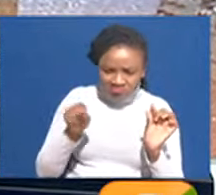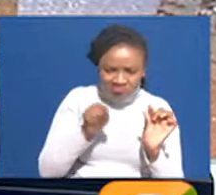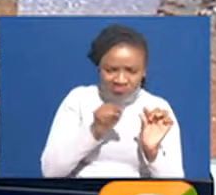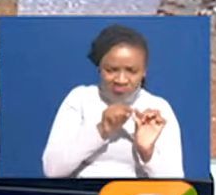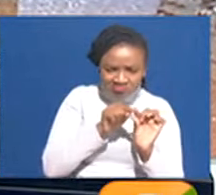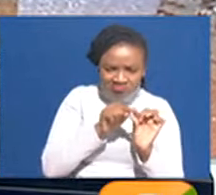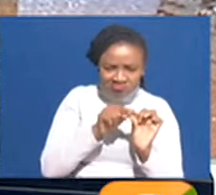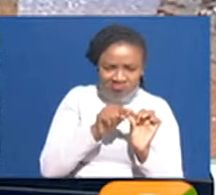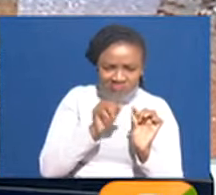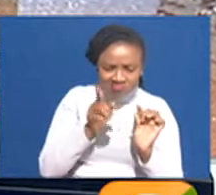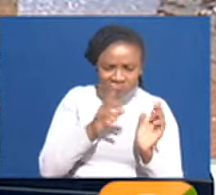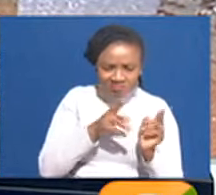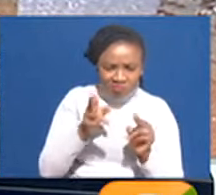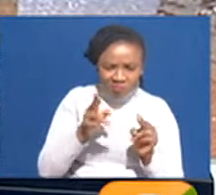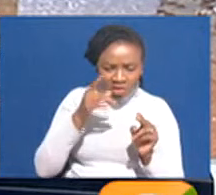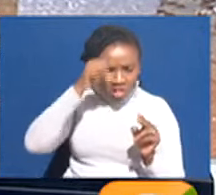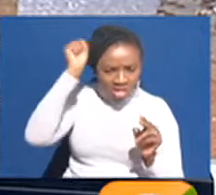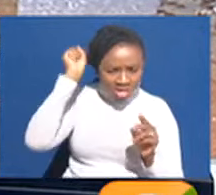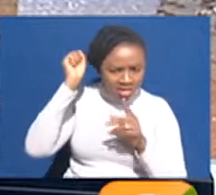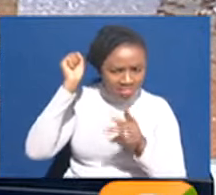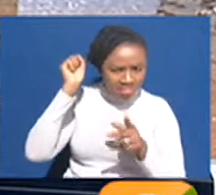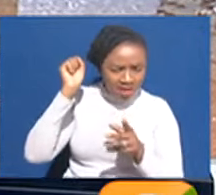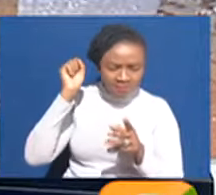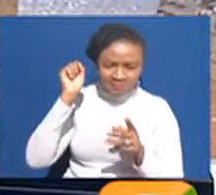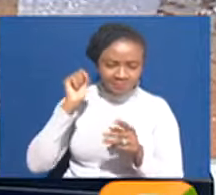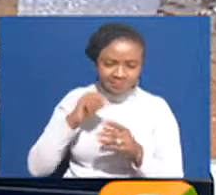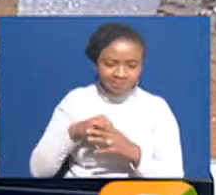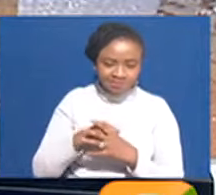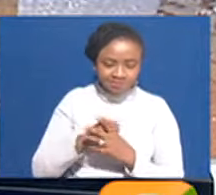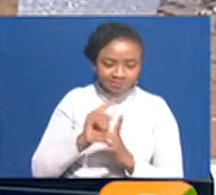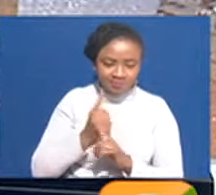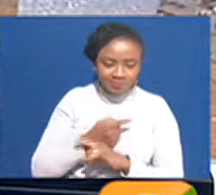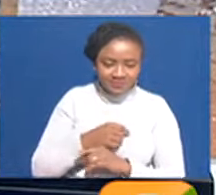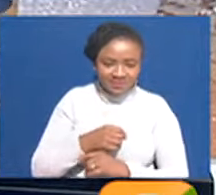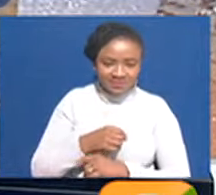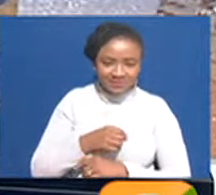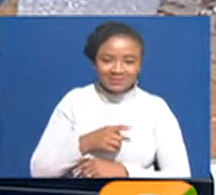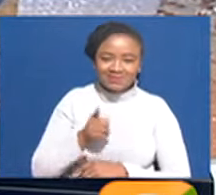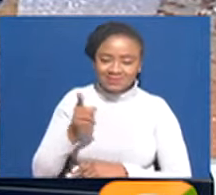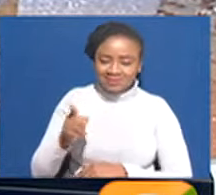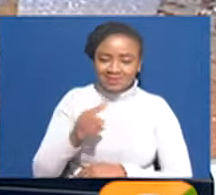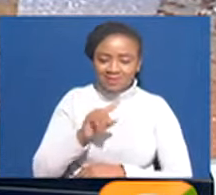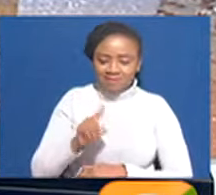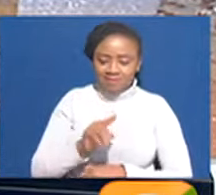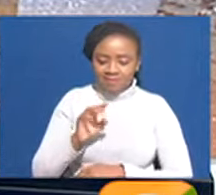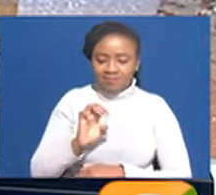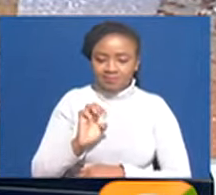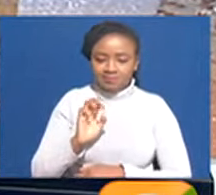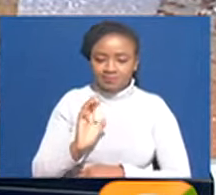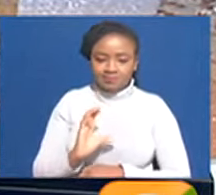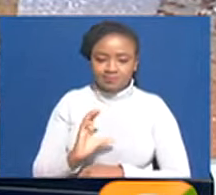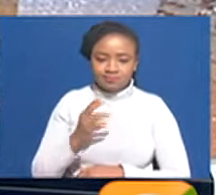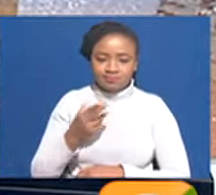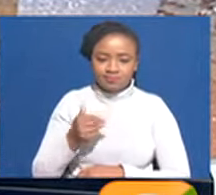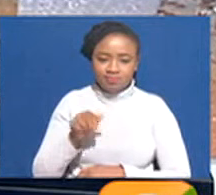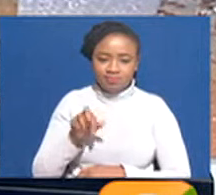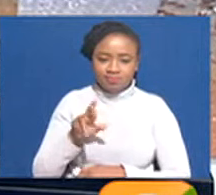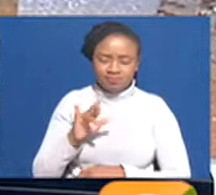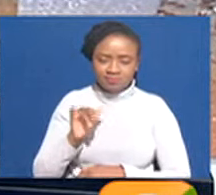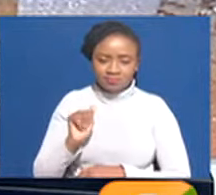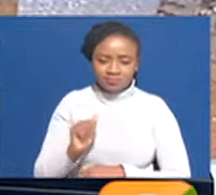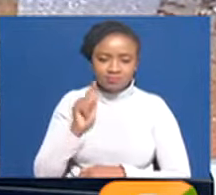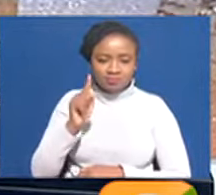normal shaving machine kit that you're used to. Yes, you heard right. Zechariah Mwaura, an aspiring engineer,